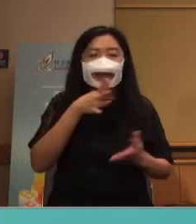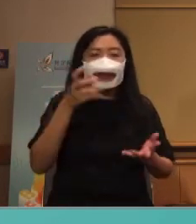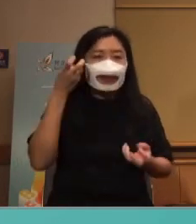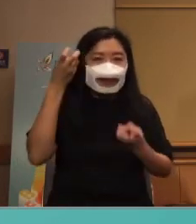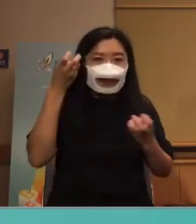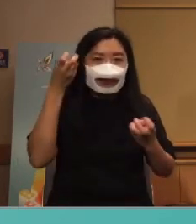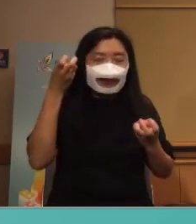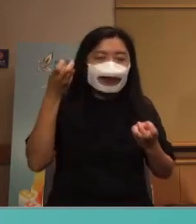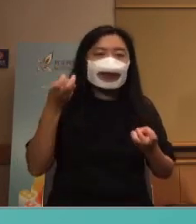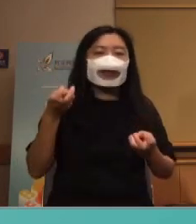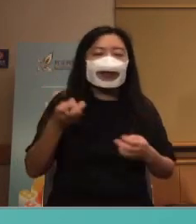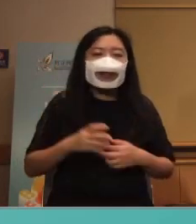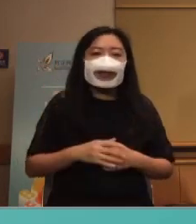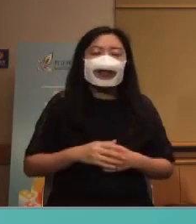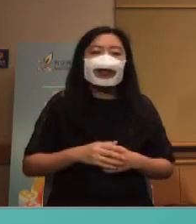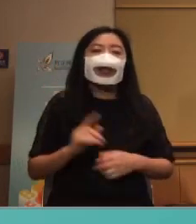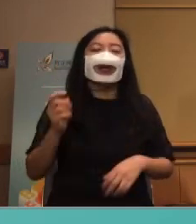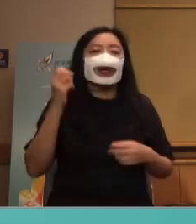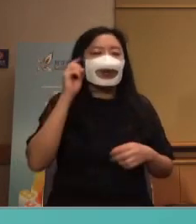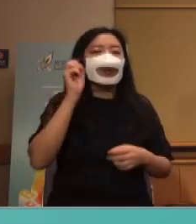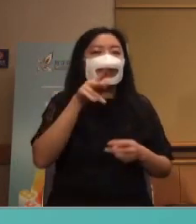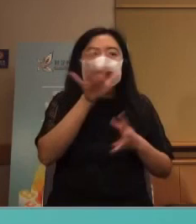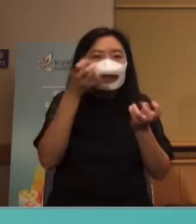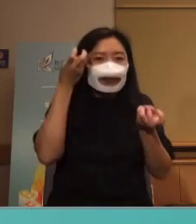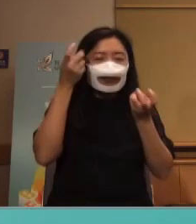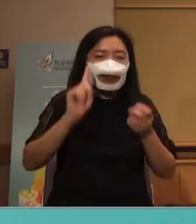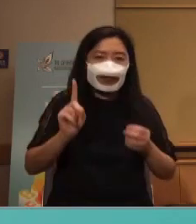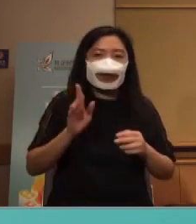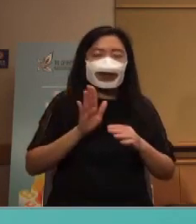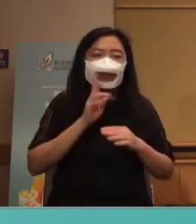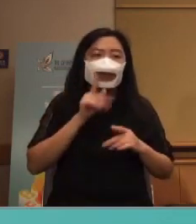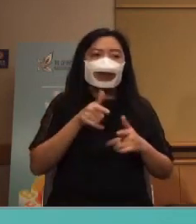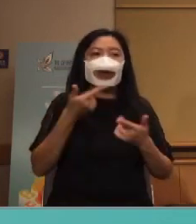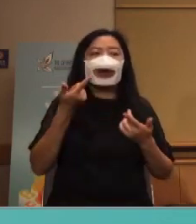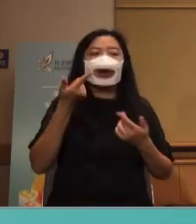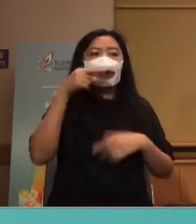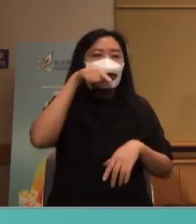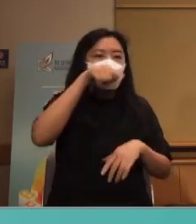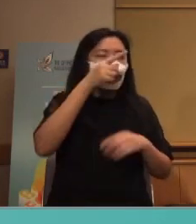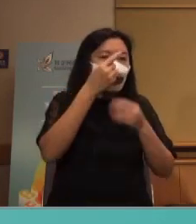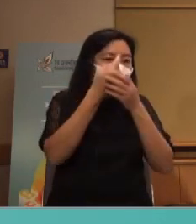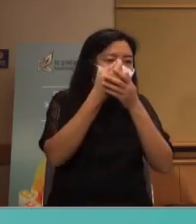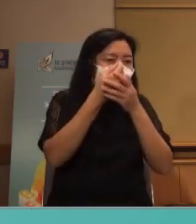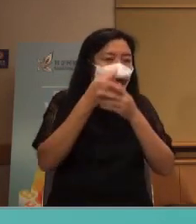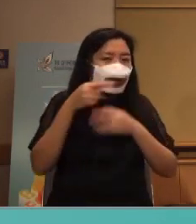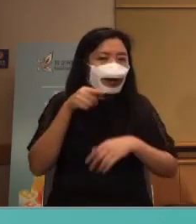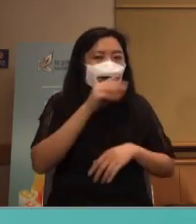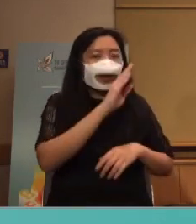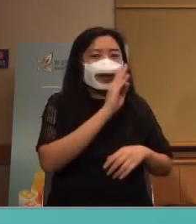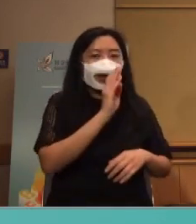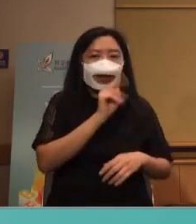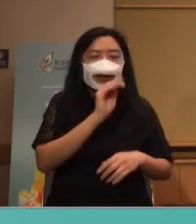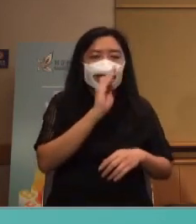public transaction. Do you have a vision on adopting cryptocurrency, for example, like Bitcoins and